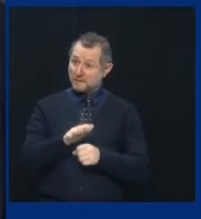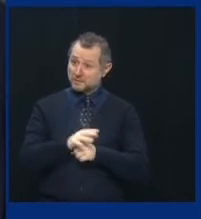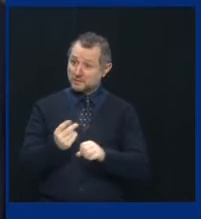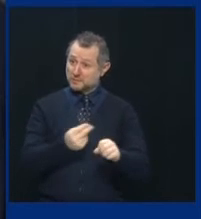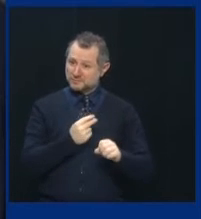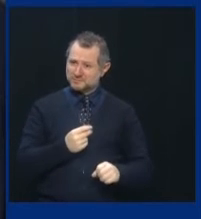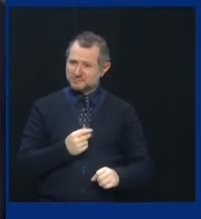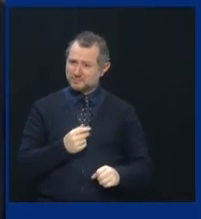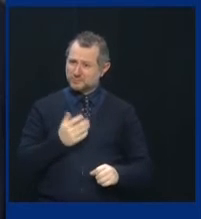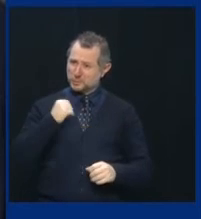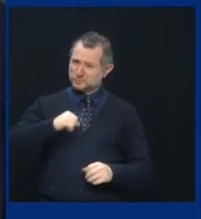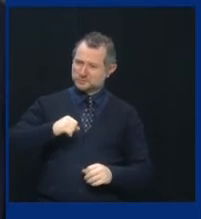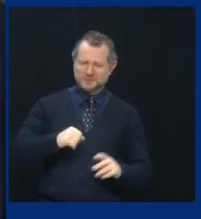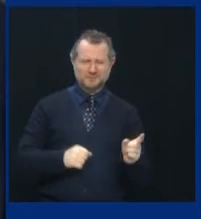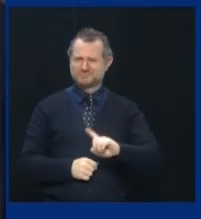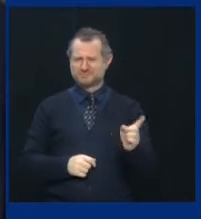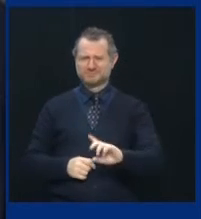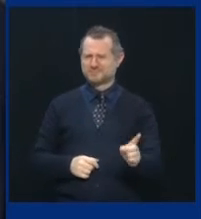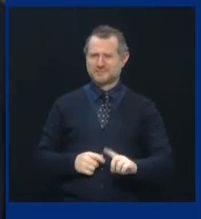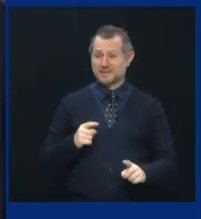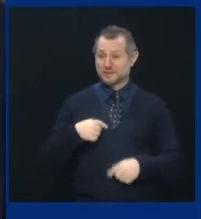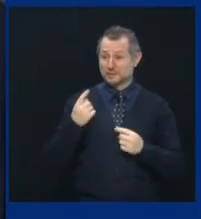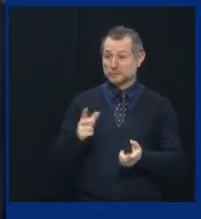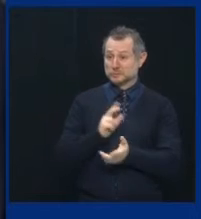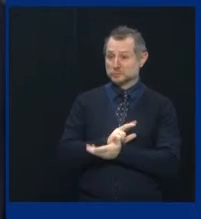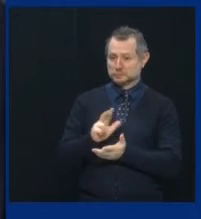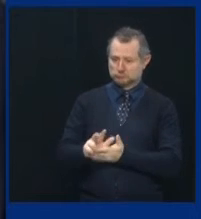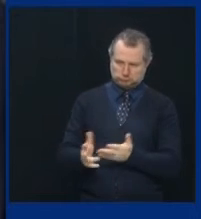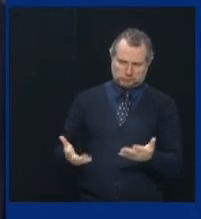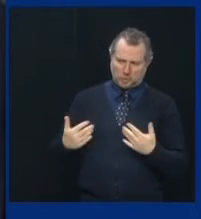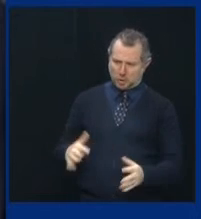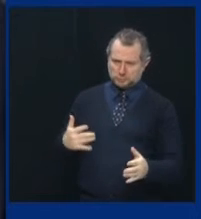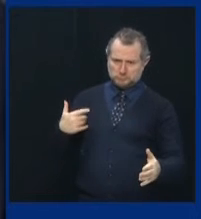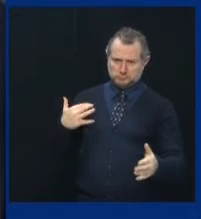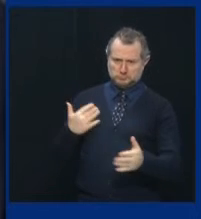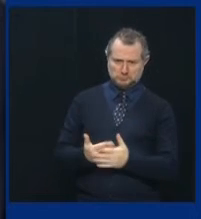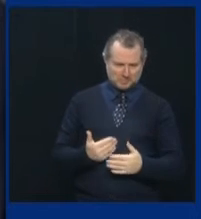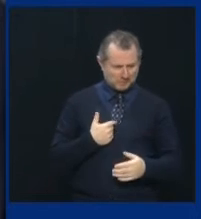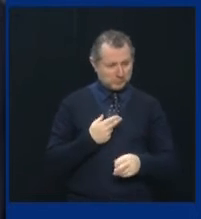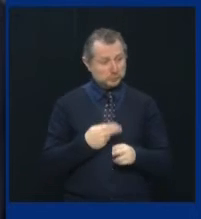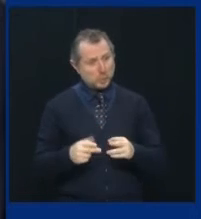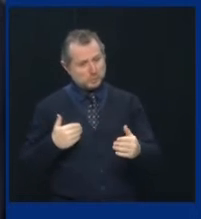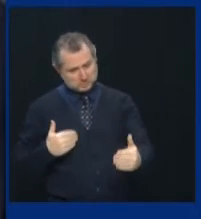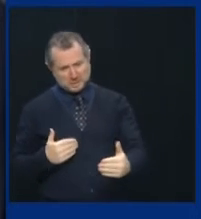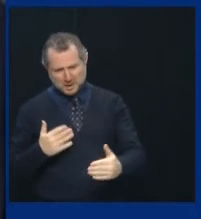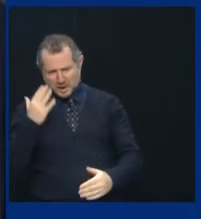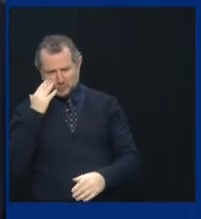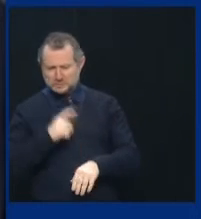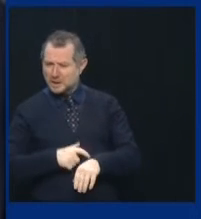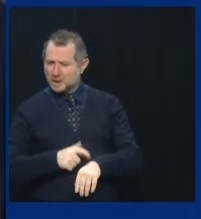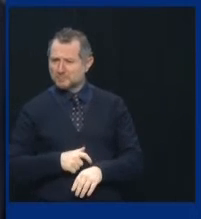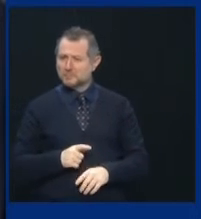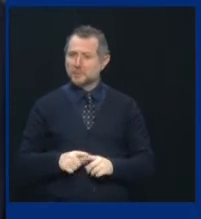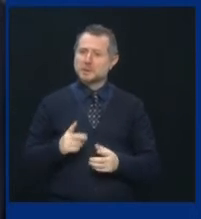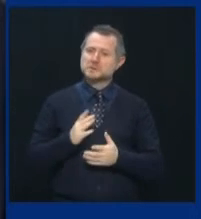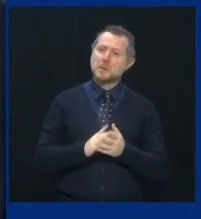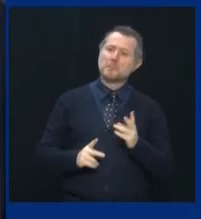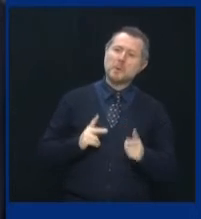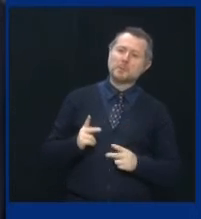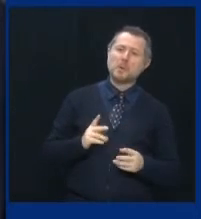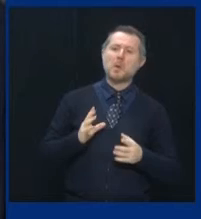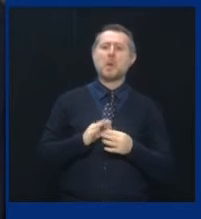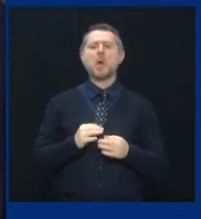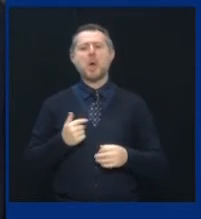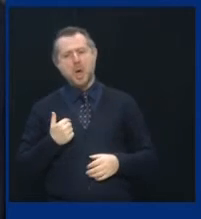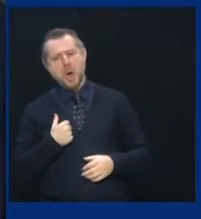Now, it's only been 3 weeks, and you could argue that, well, I am being very